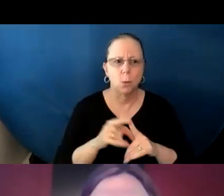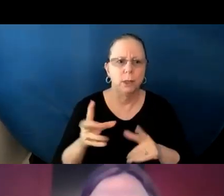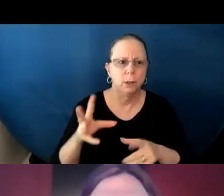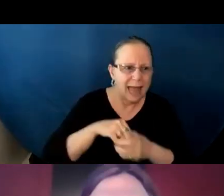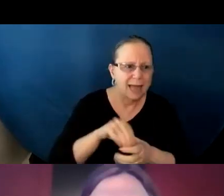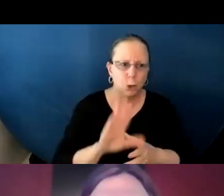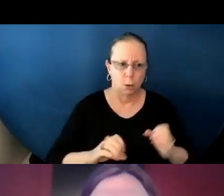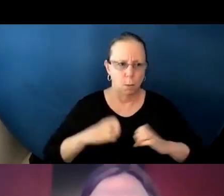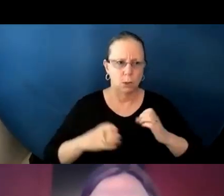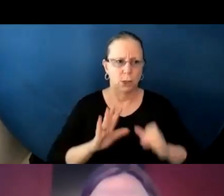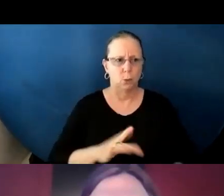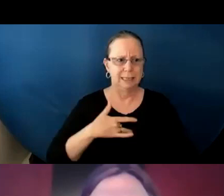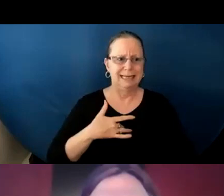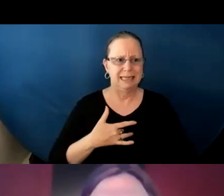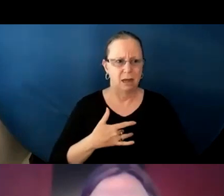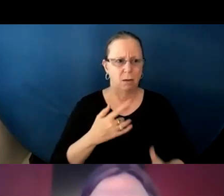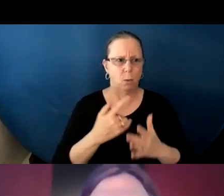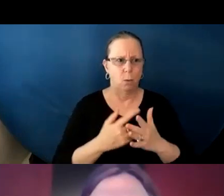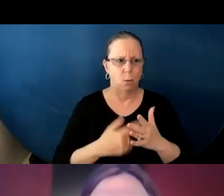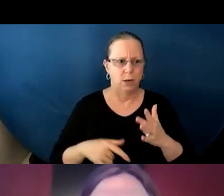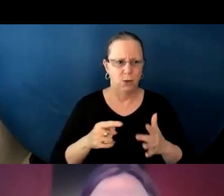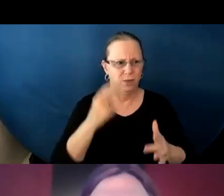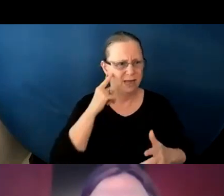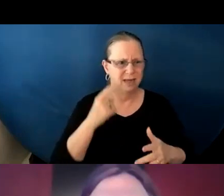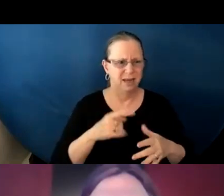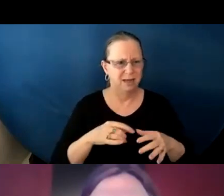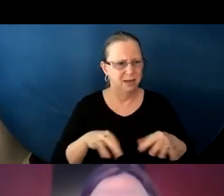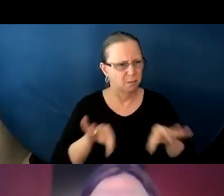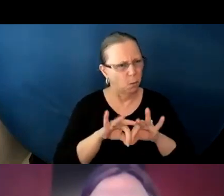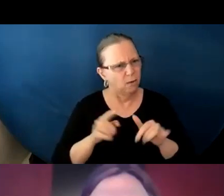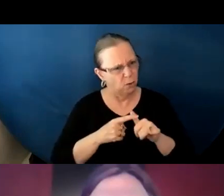important first, then you are not working as a champion or advocate.